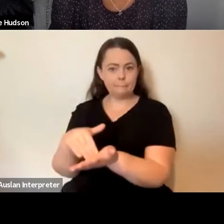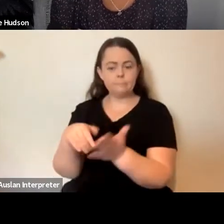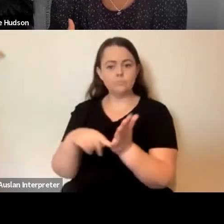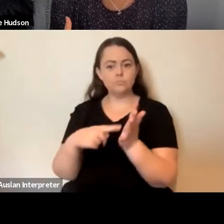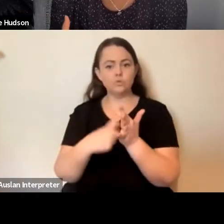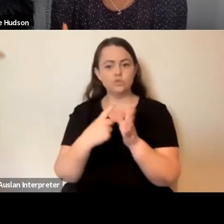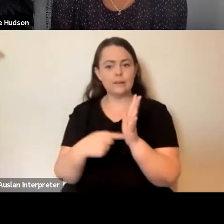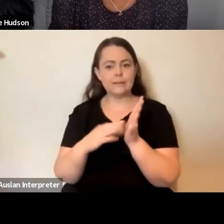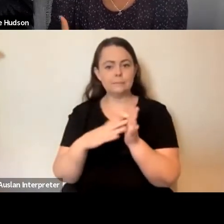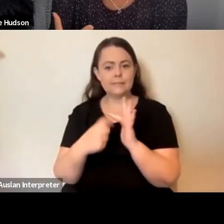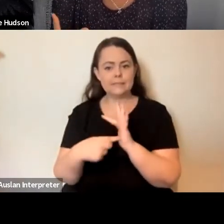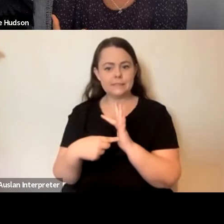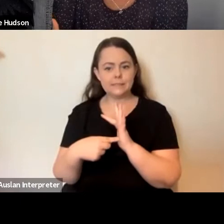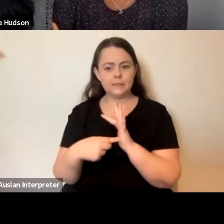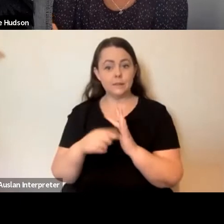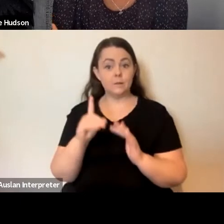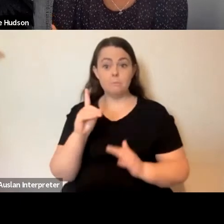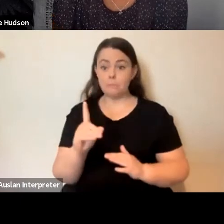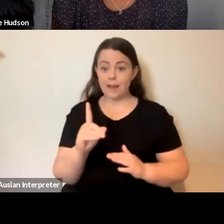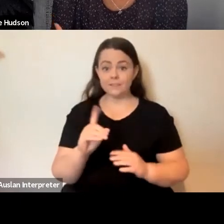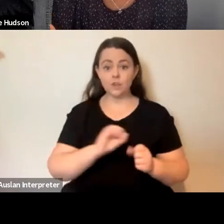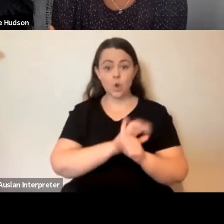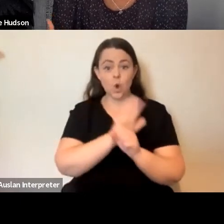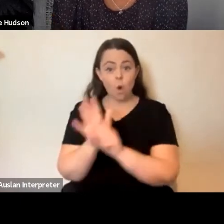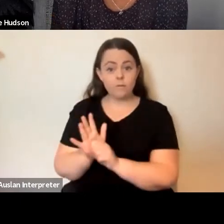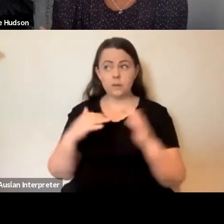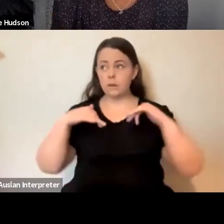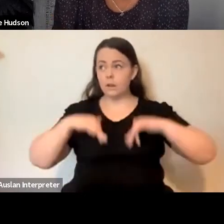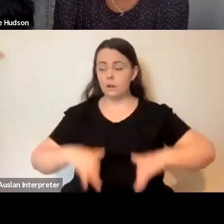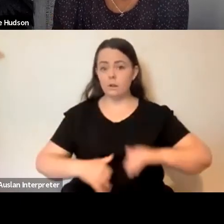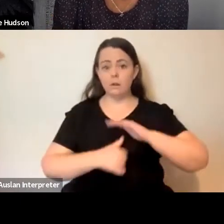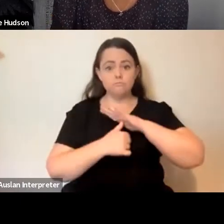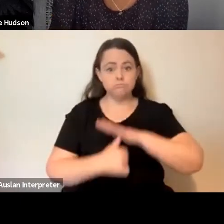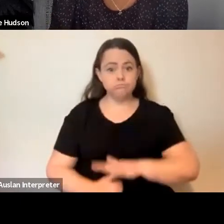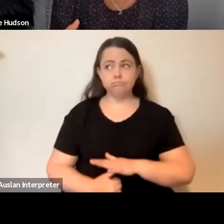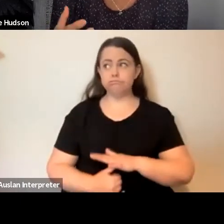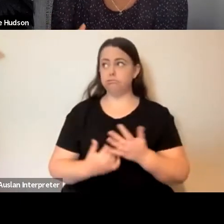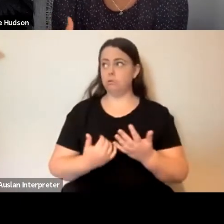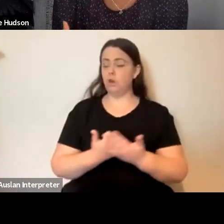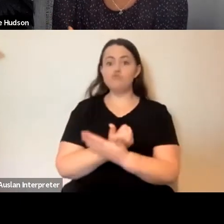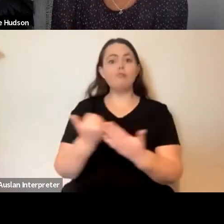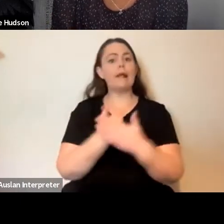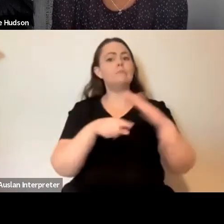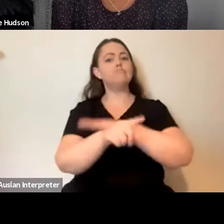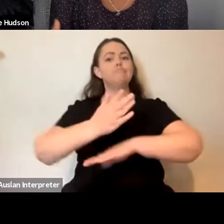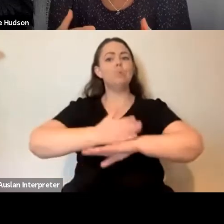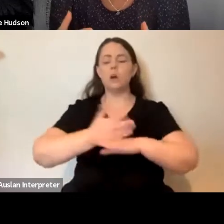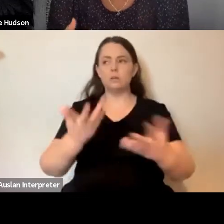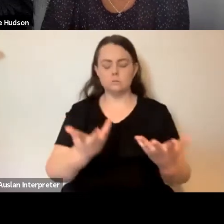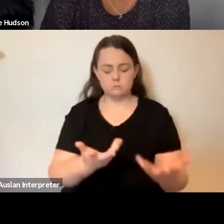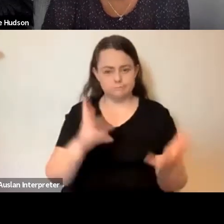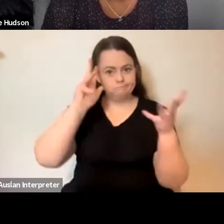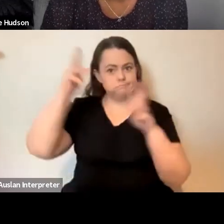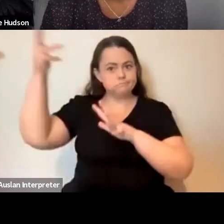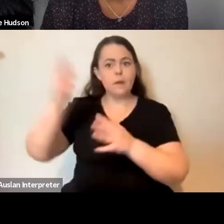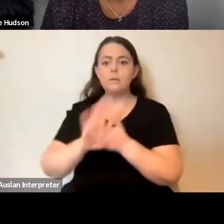found the isolation and the absence of, say, specific routines has impacted their ability to